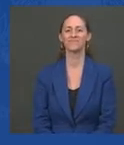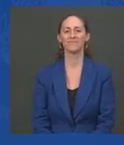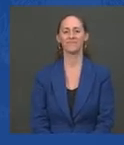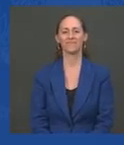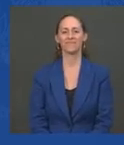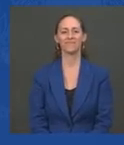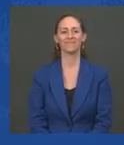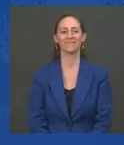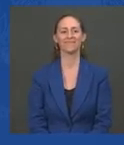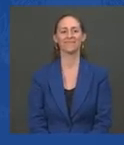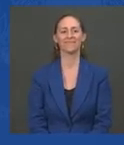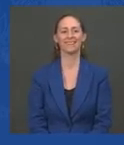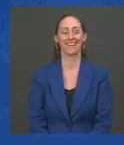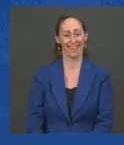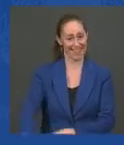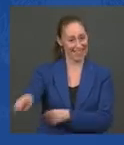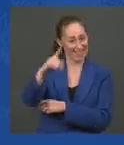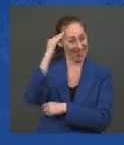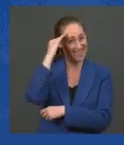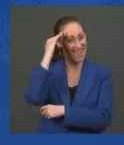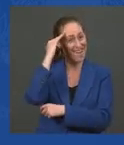You know,